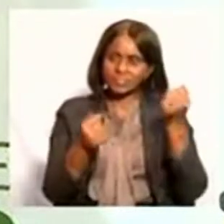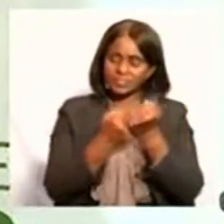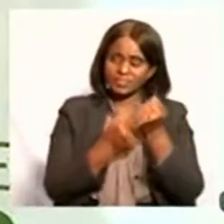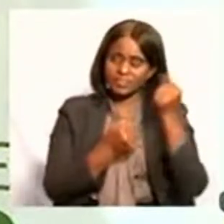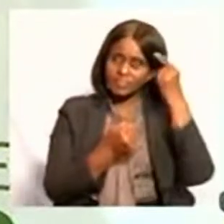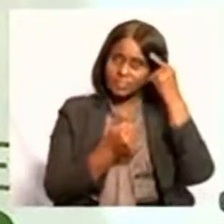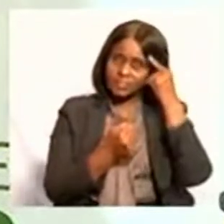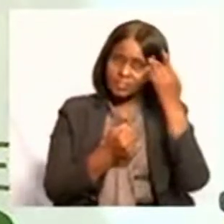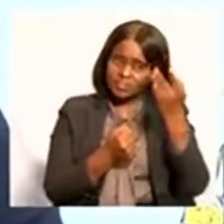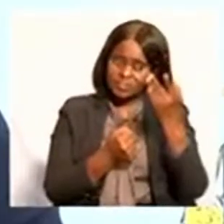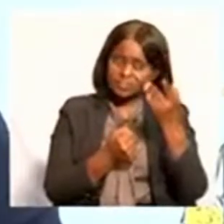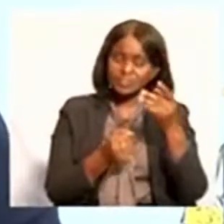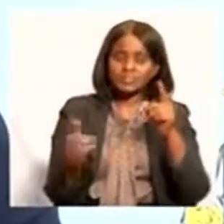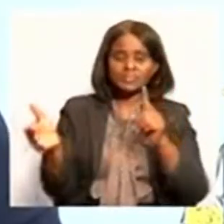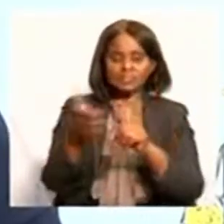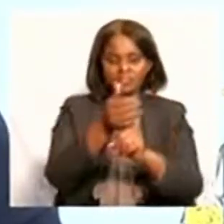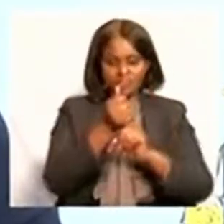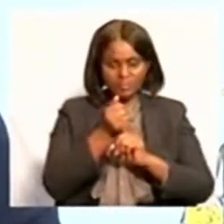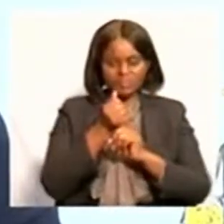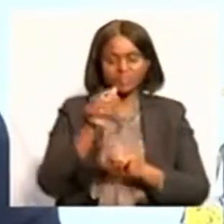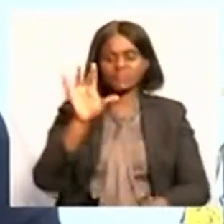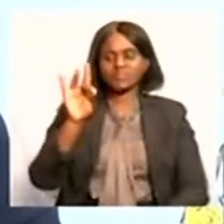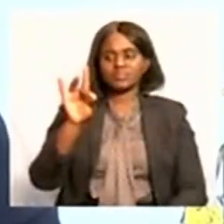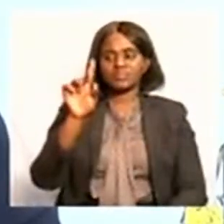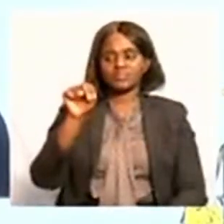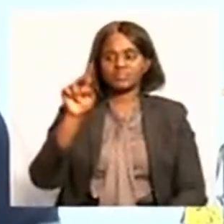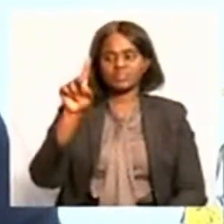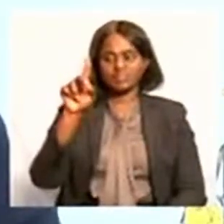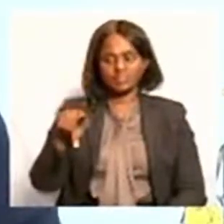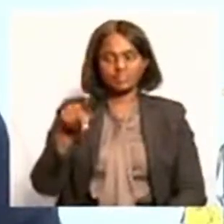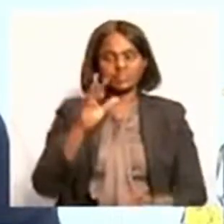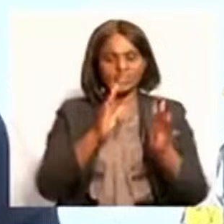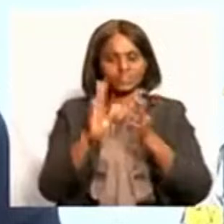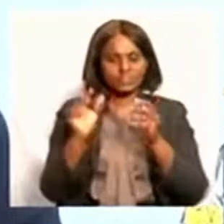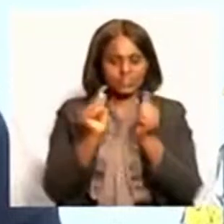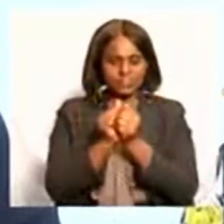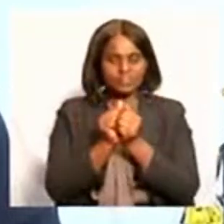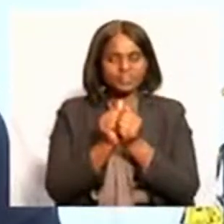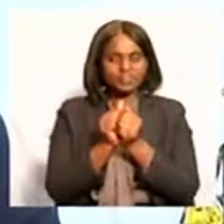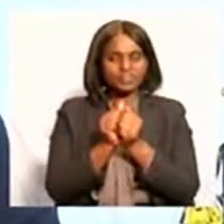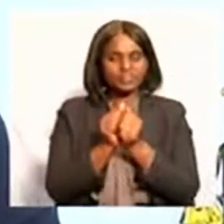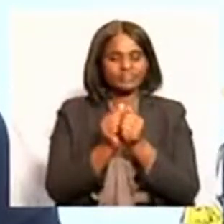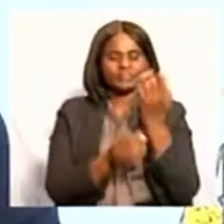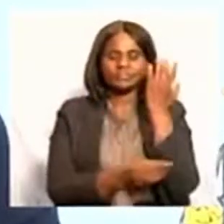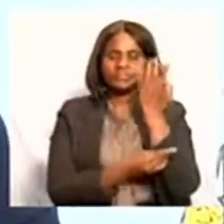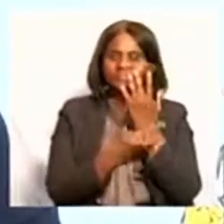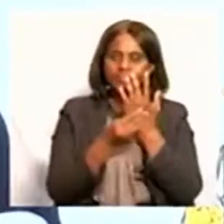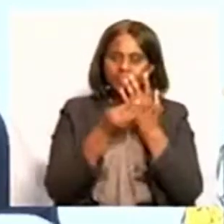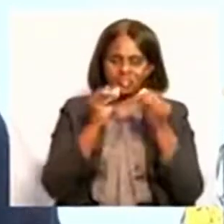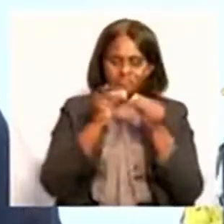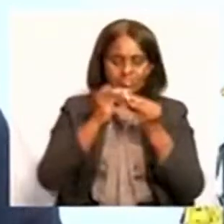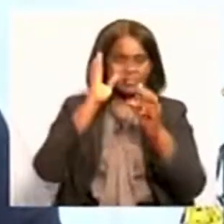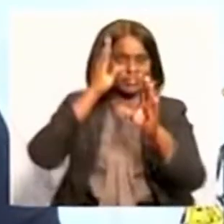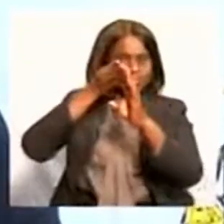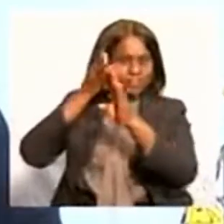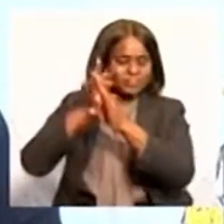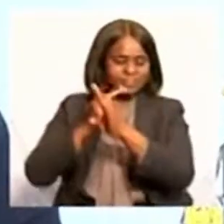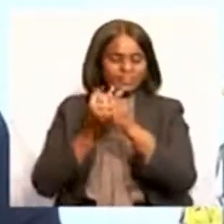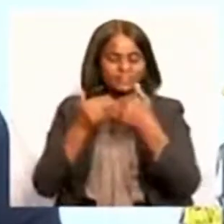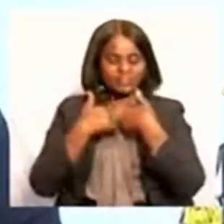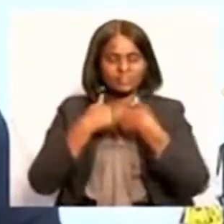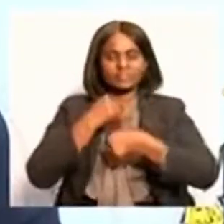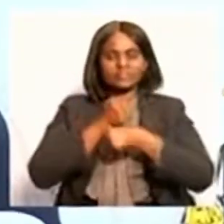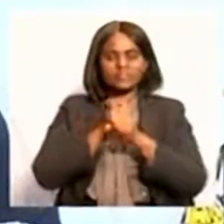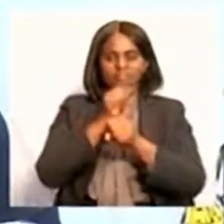government in achieving the 8th National Development Plan as well as the Sustainable Development Goals, we've ensured